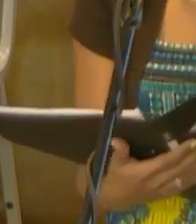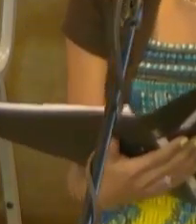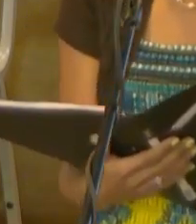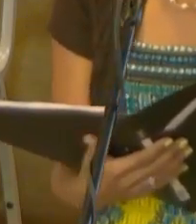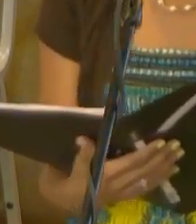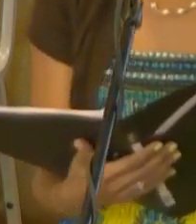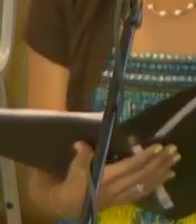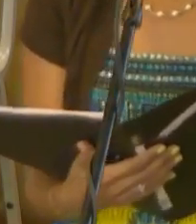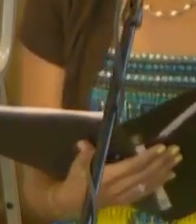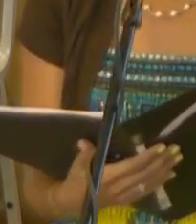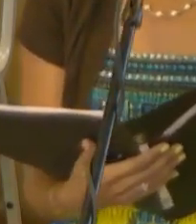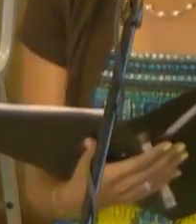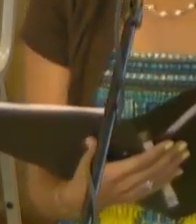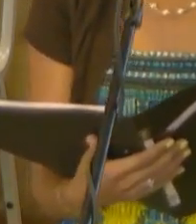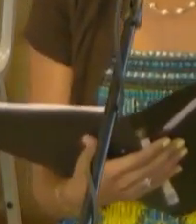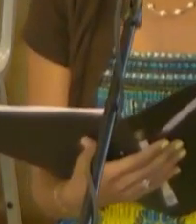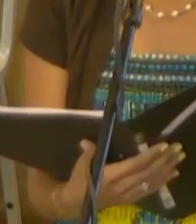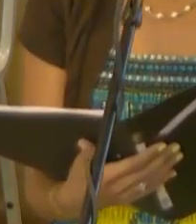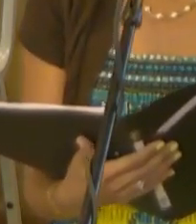for